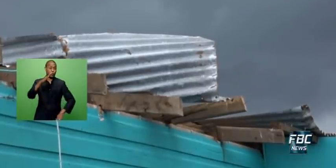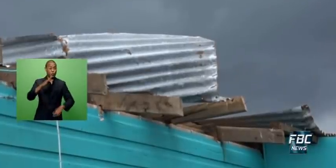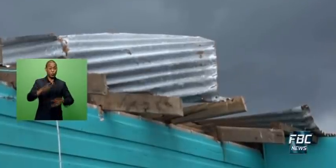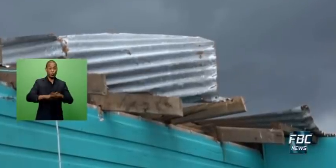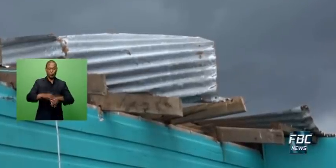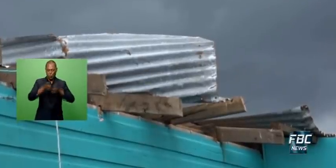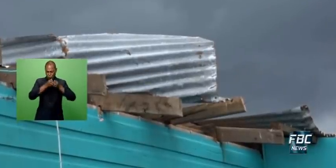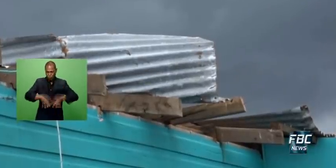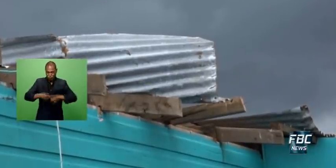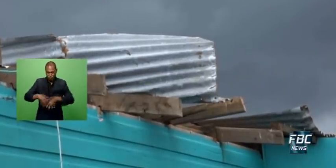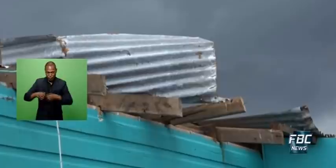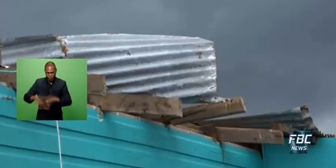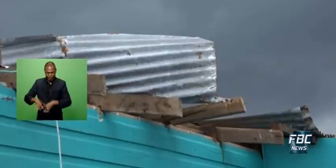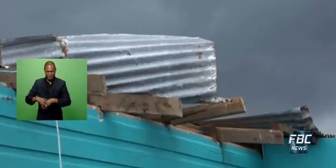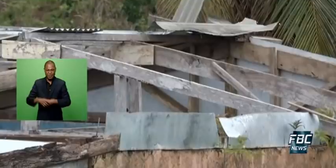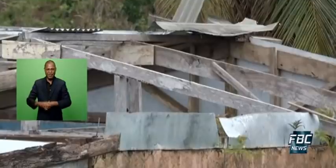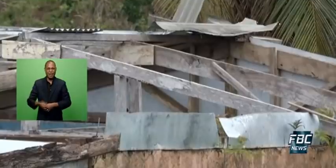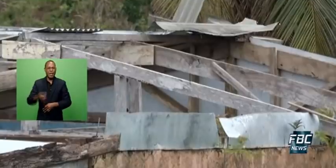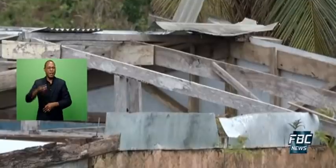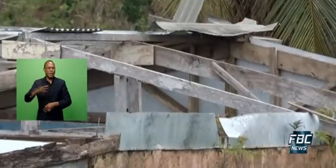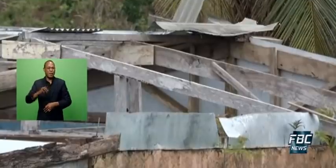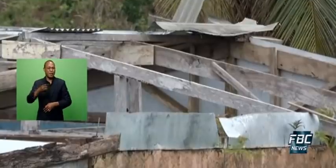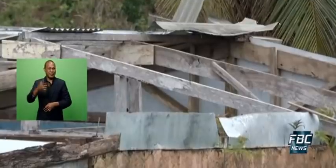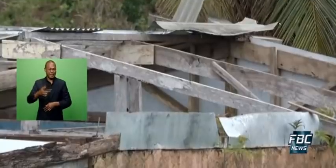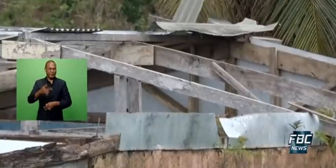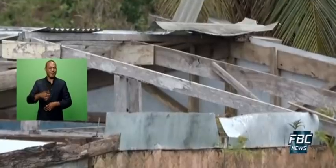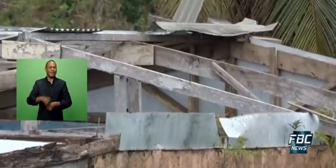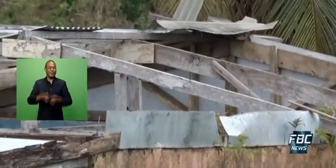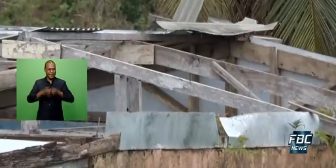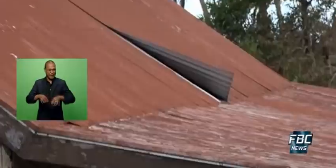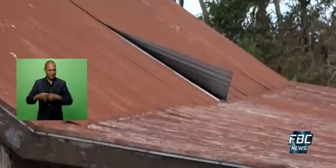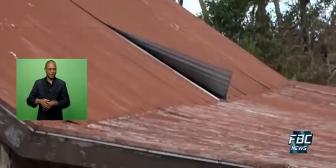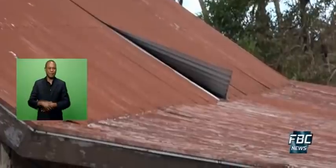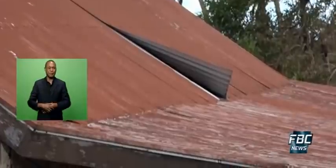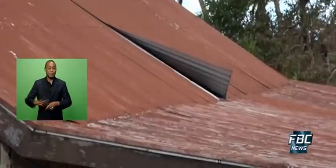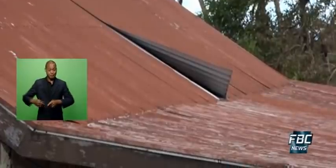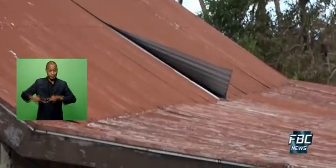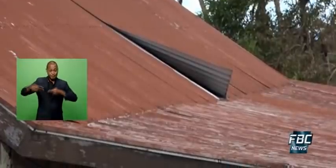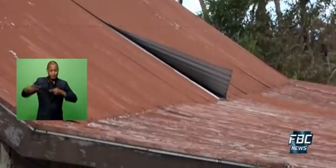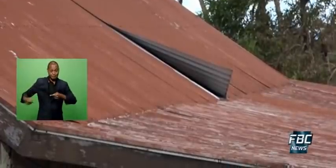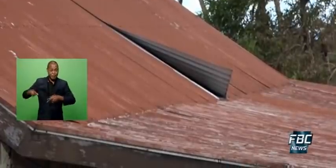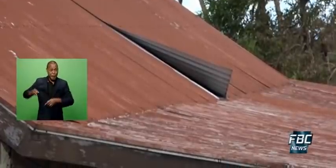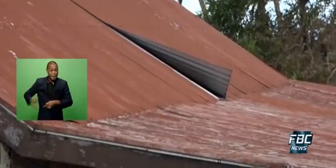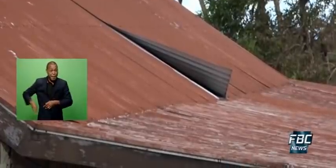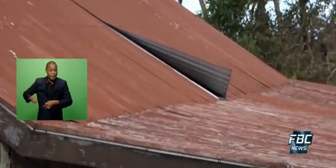and 37 partially damaged. Opposition MP Lenora Ngerengere Tambua has